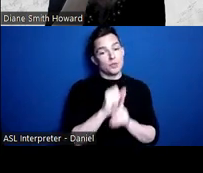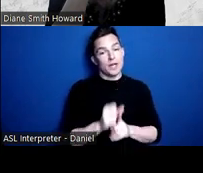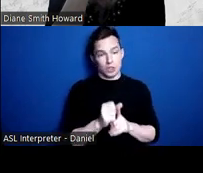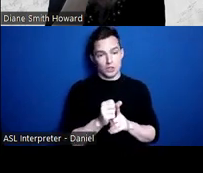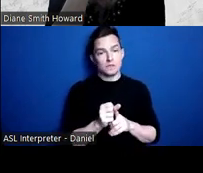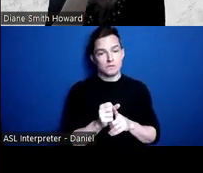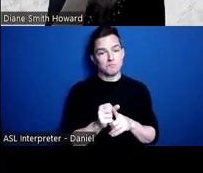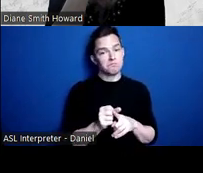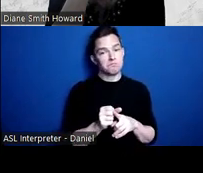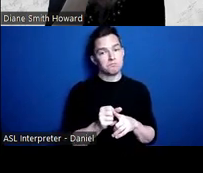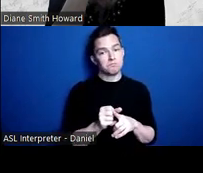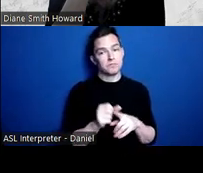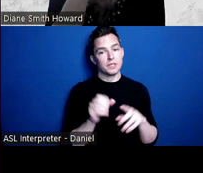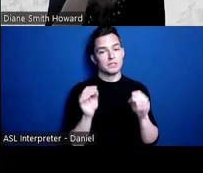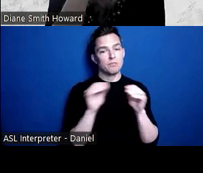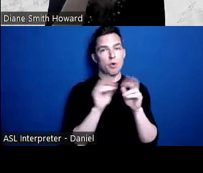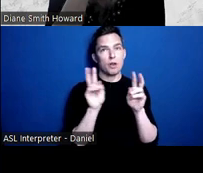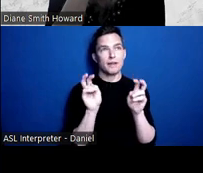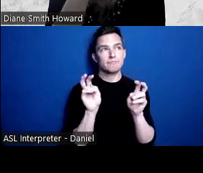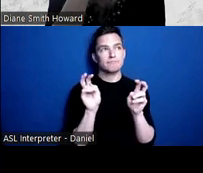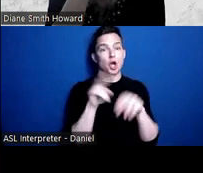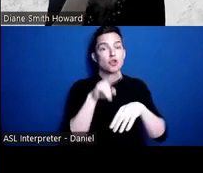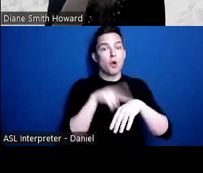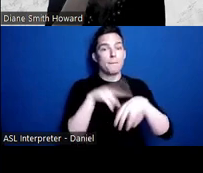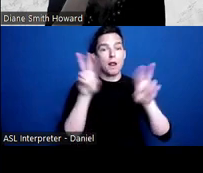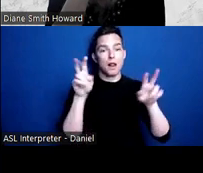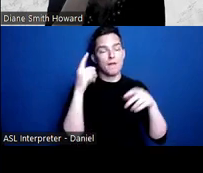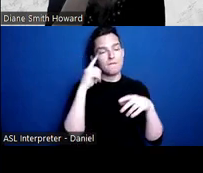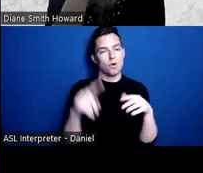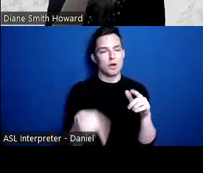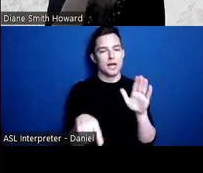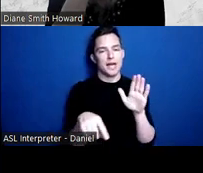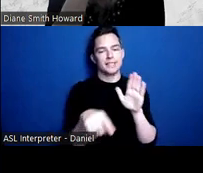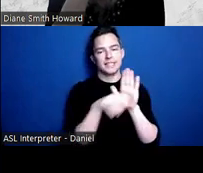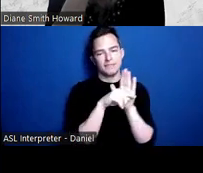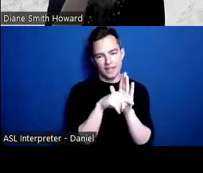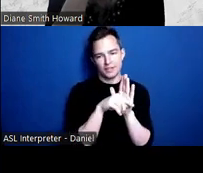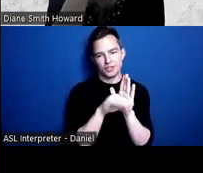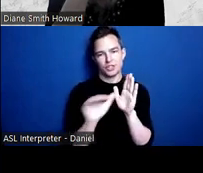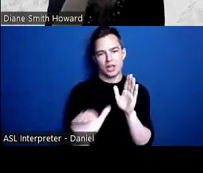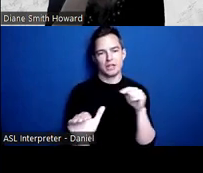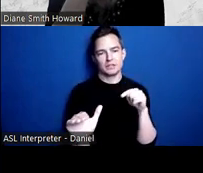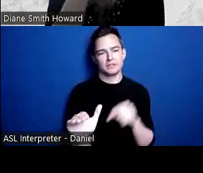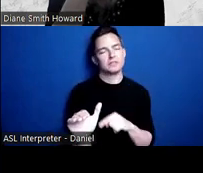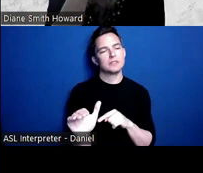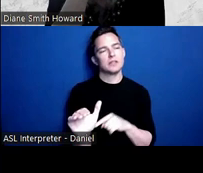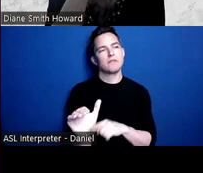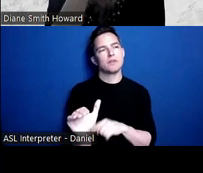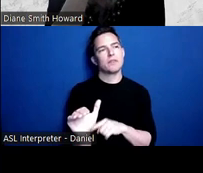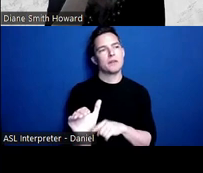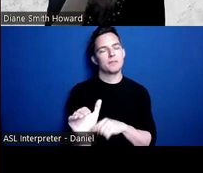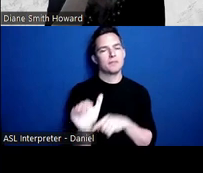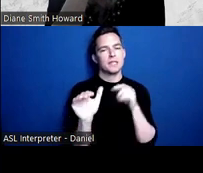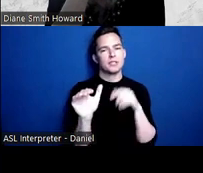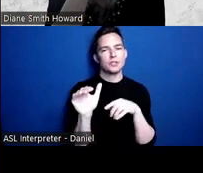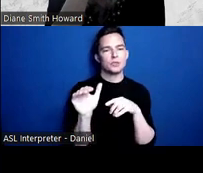more normal, so to speak, for a disadvantaged child to have the police